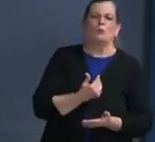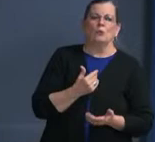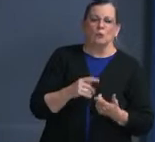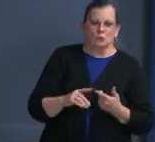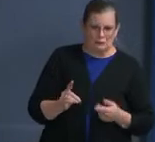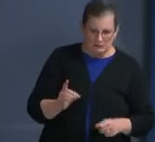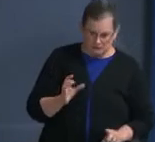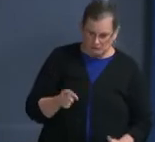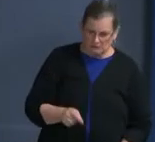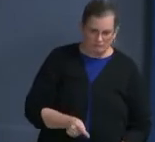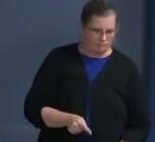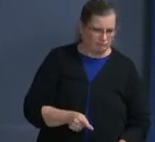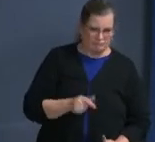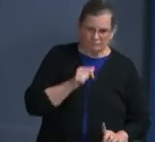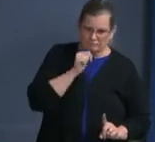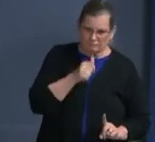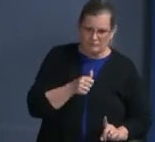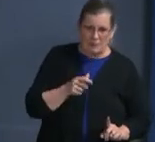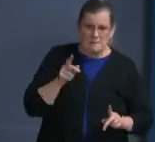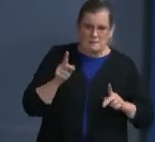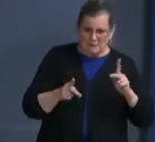there are people who have